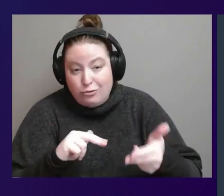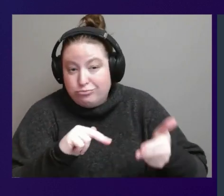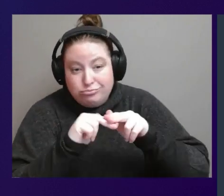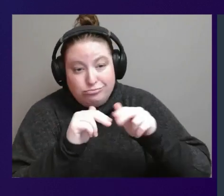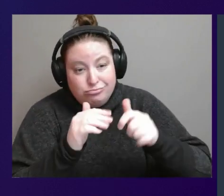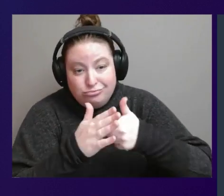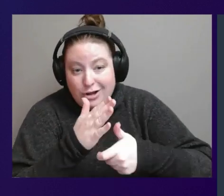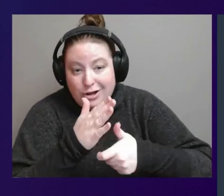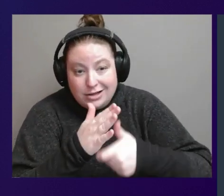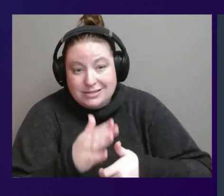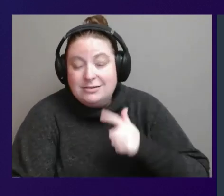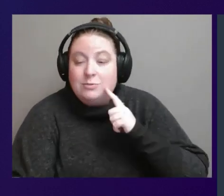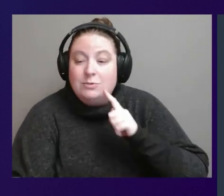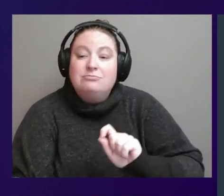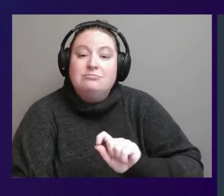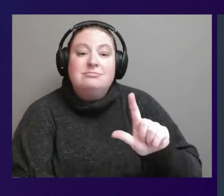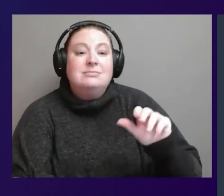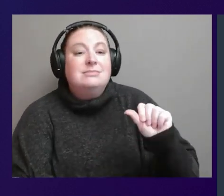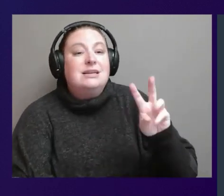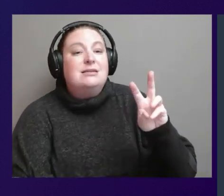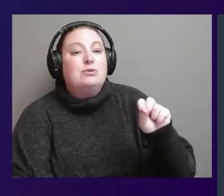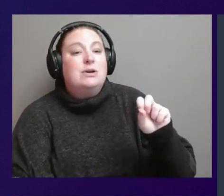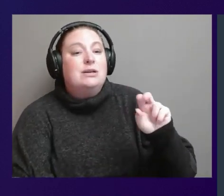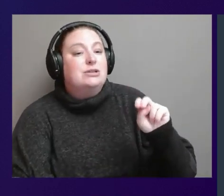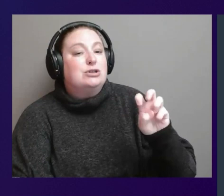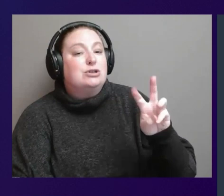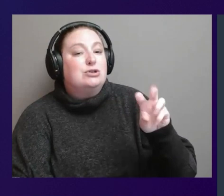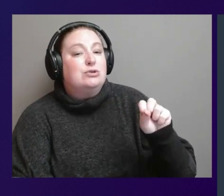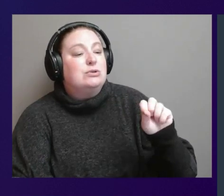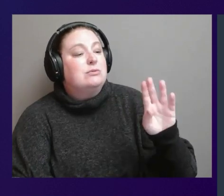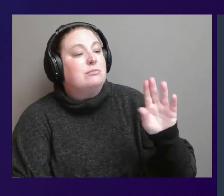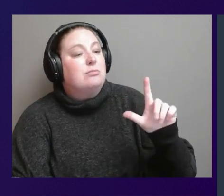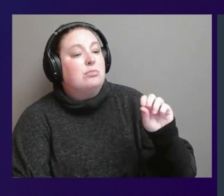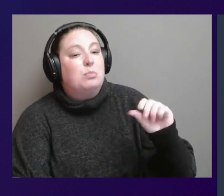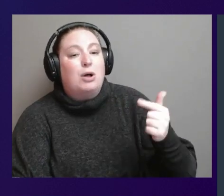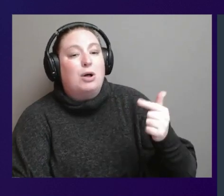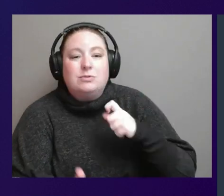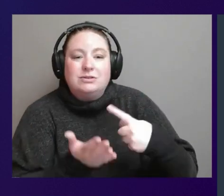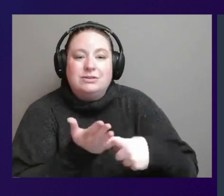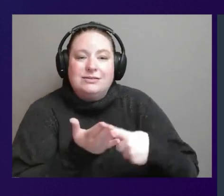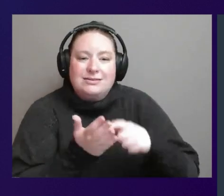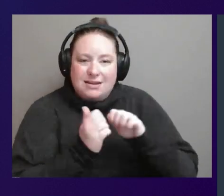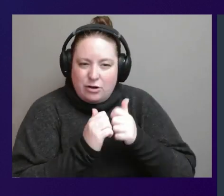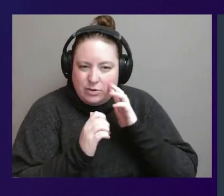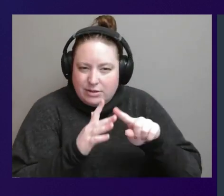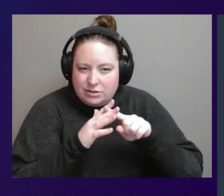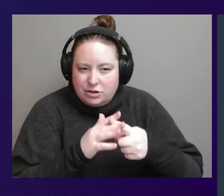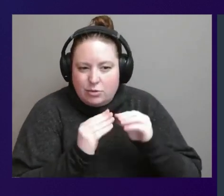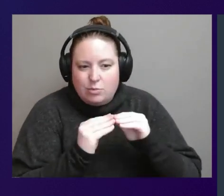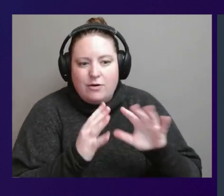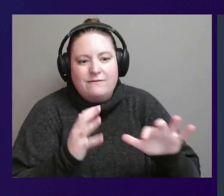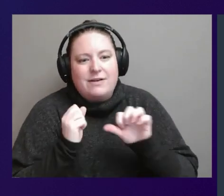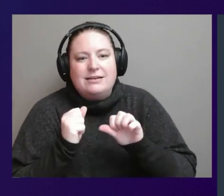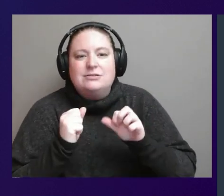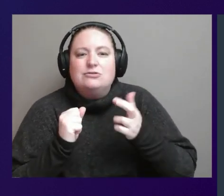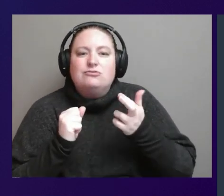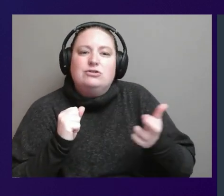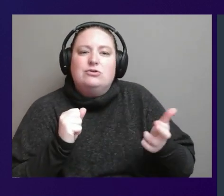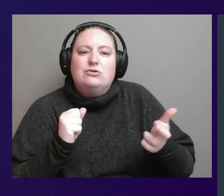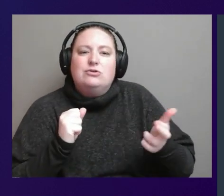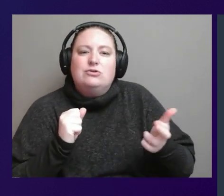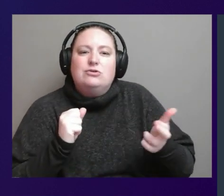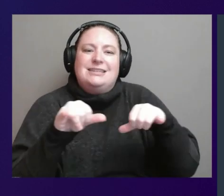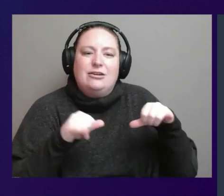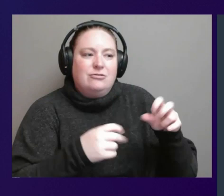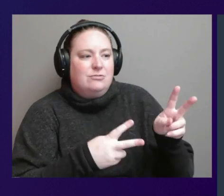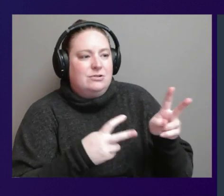take you to an AWS news blog that discusses how you can get started with faster restores using standard retrieval tier with S3 batch